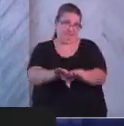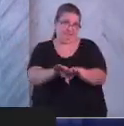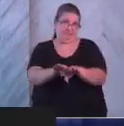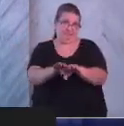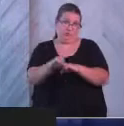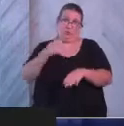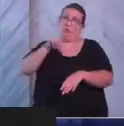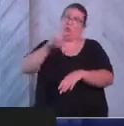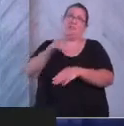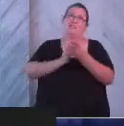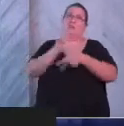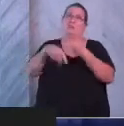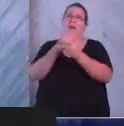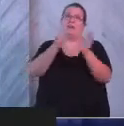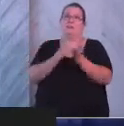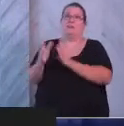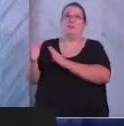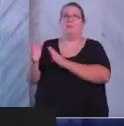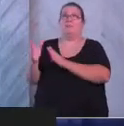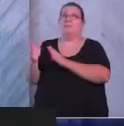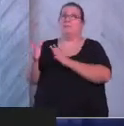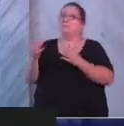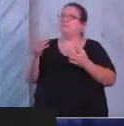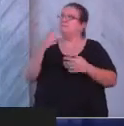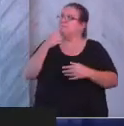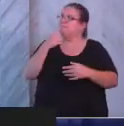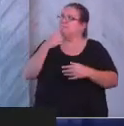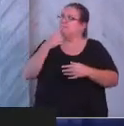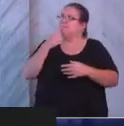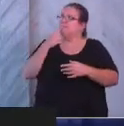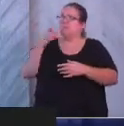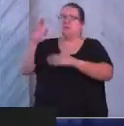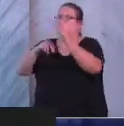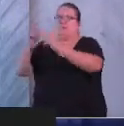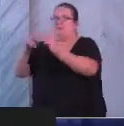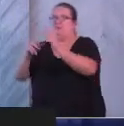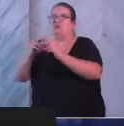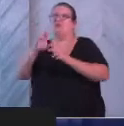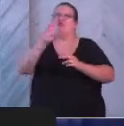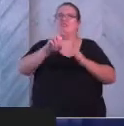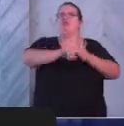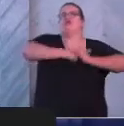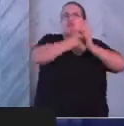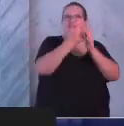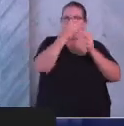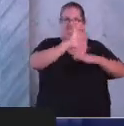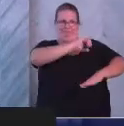to help, I guess the word is restart, not rebuild, because I think a lot of the infrastructure is already there, but definitely there should